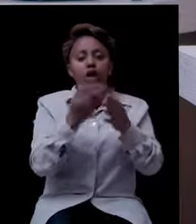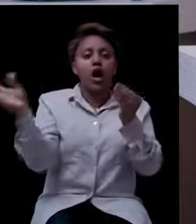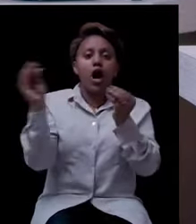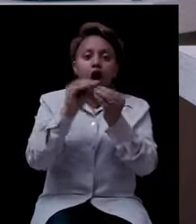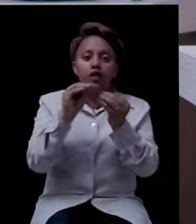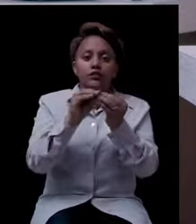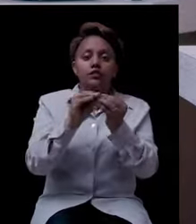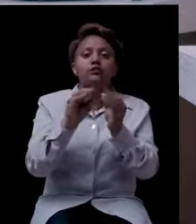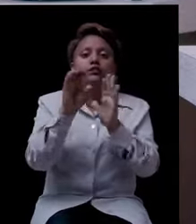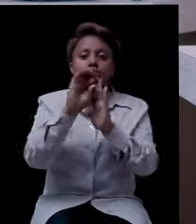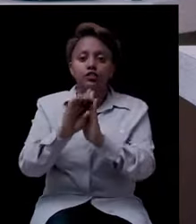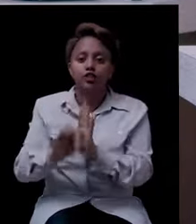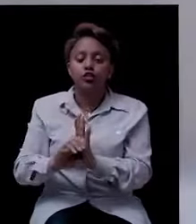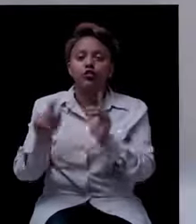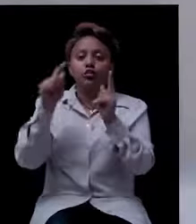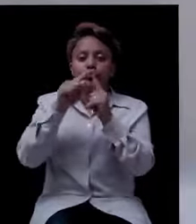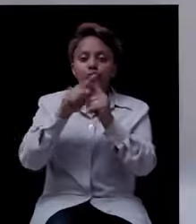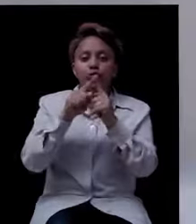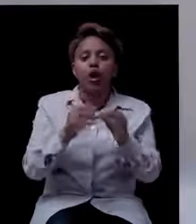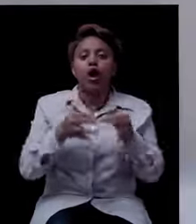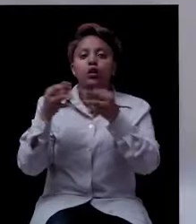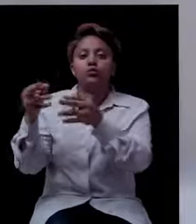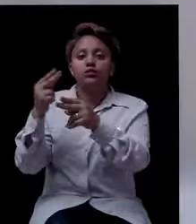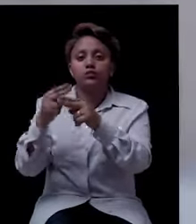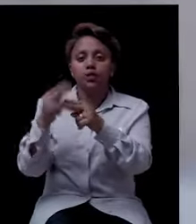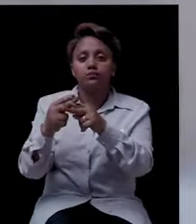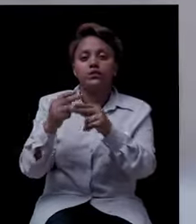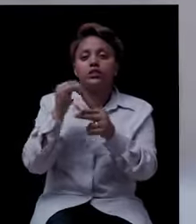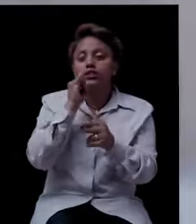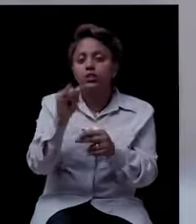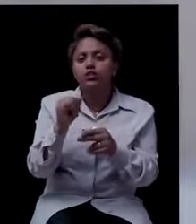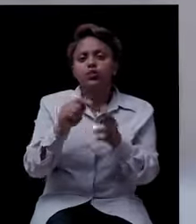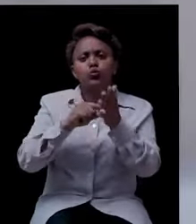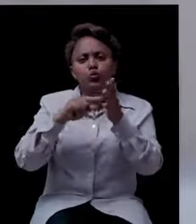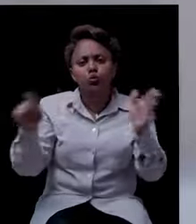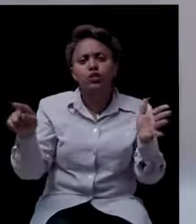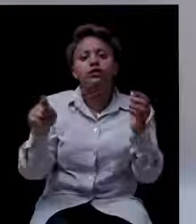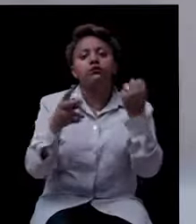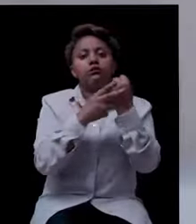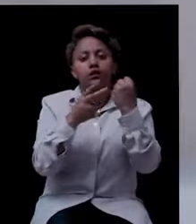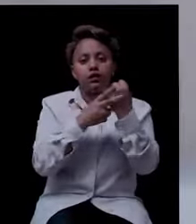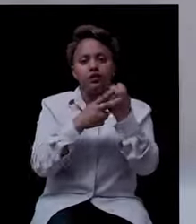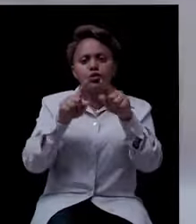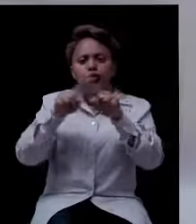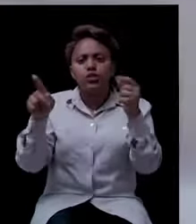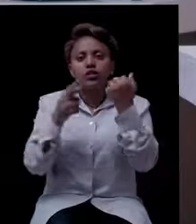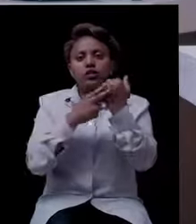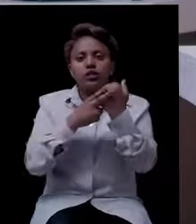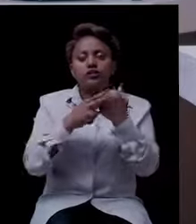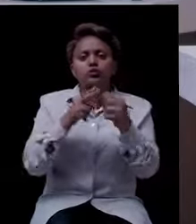stored across the net, creating not just a unique record, but a unique record with a unique